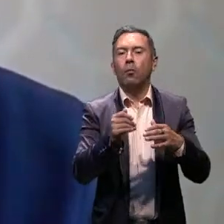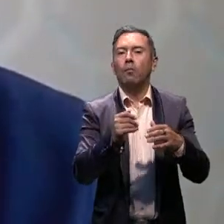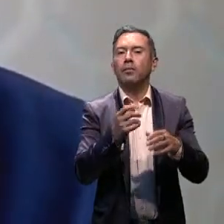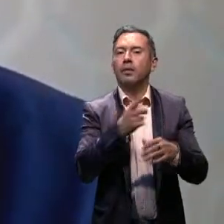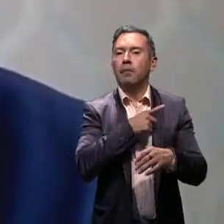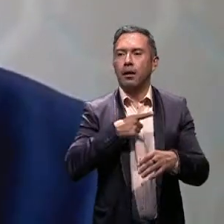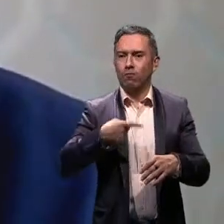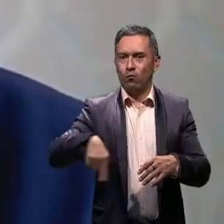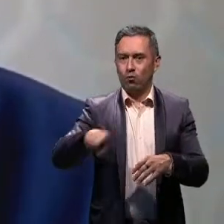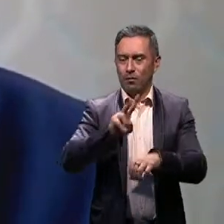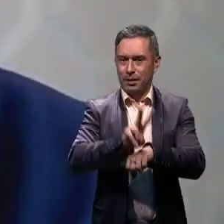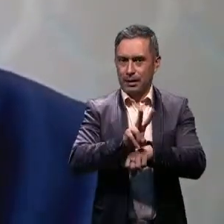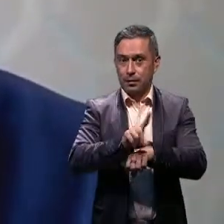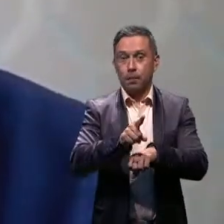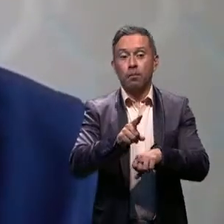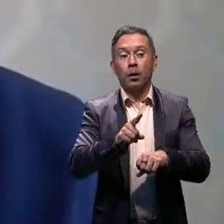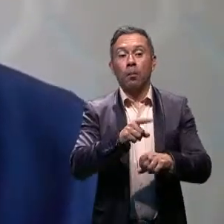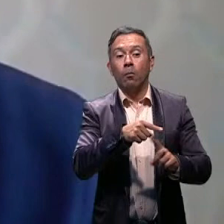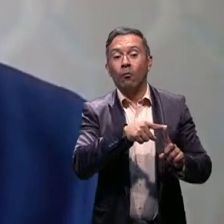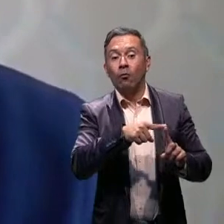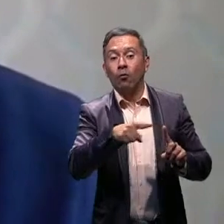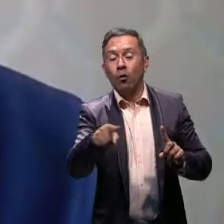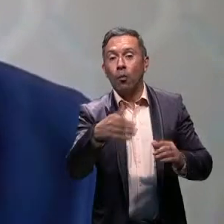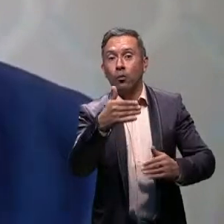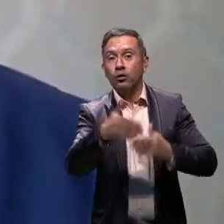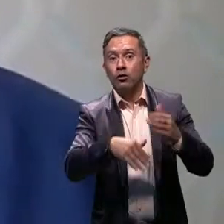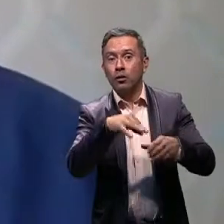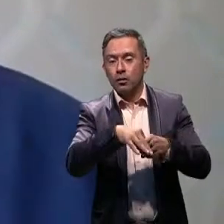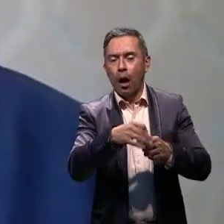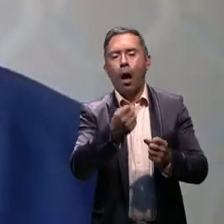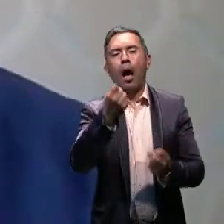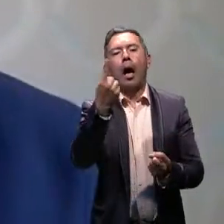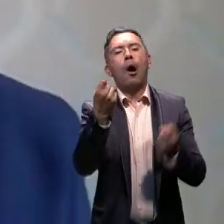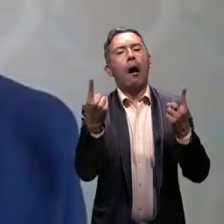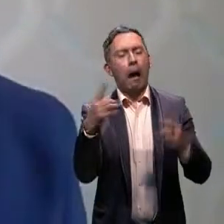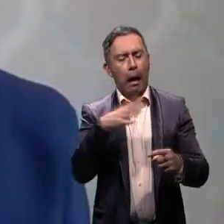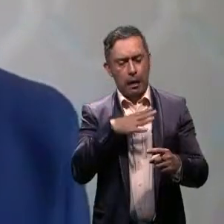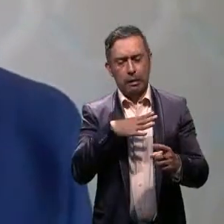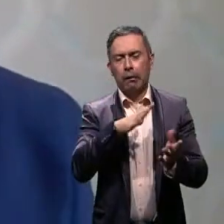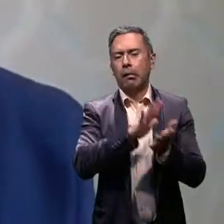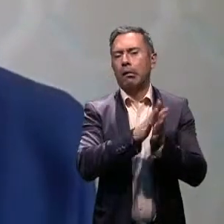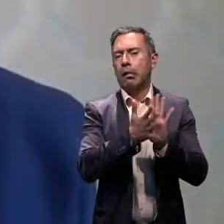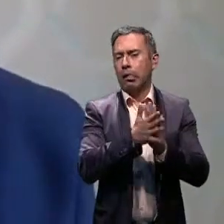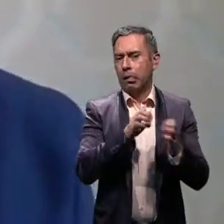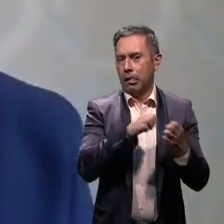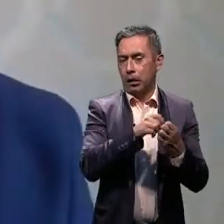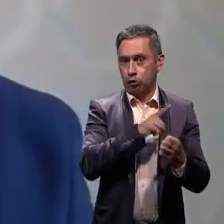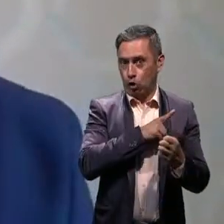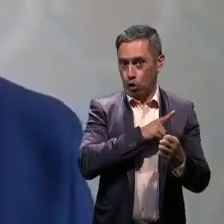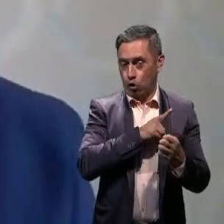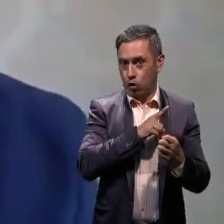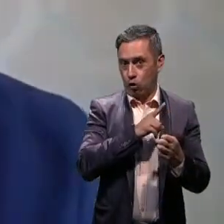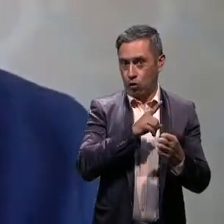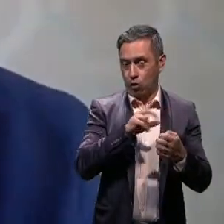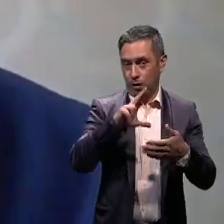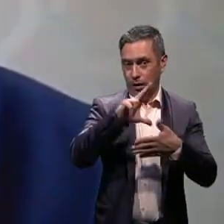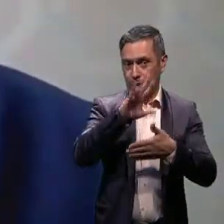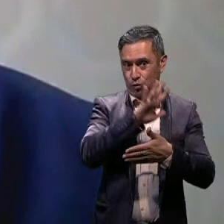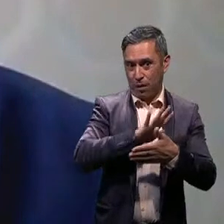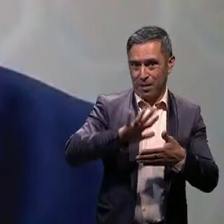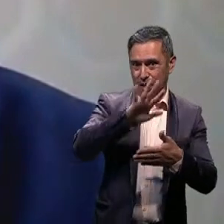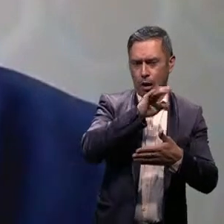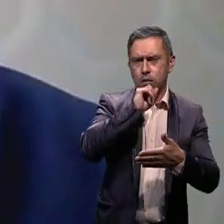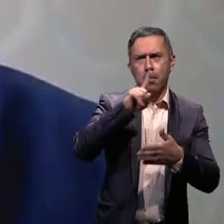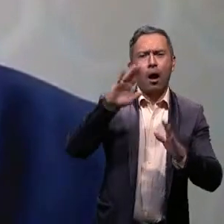There are some electoral processes that are really rotten, not only in the region, but out